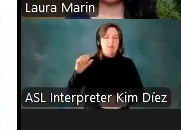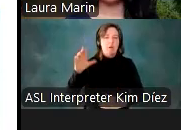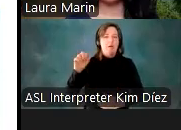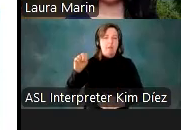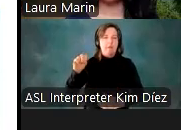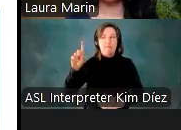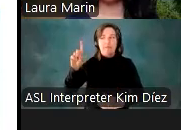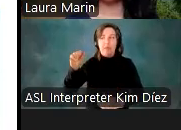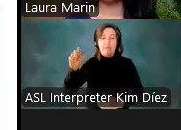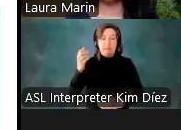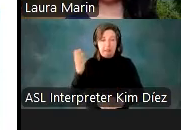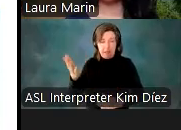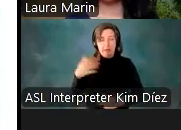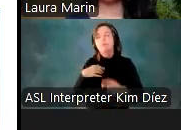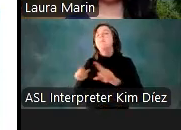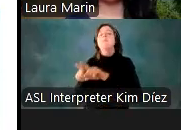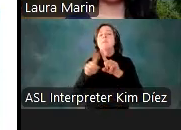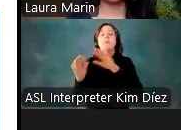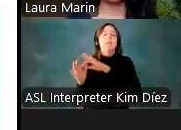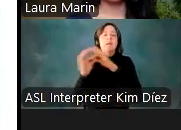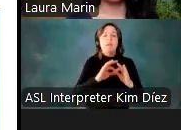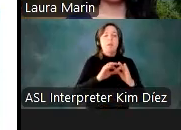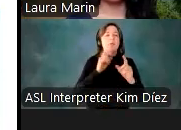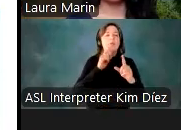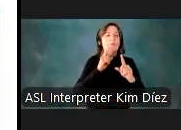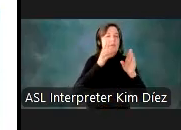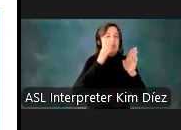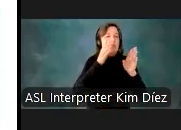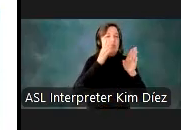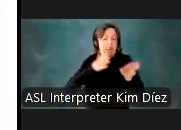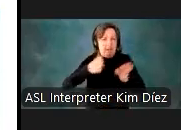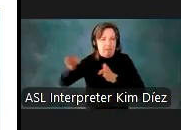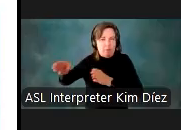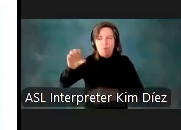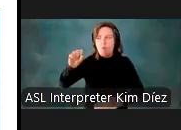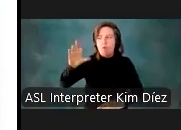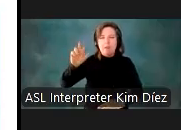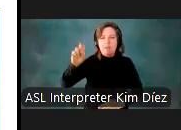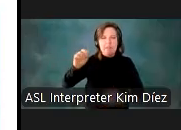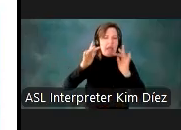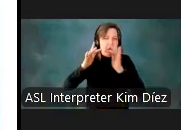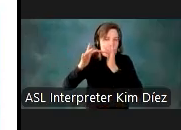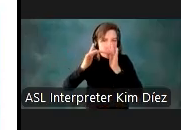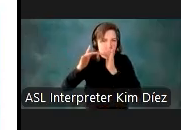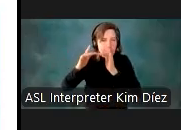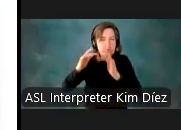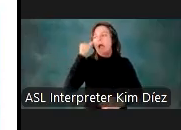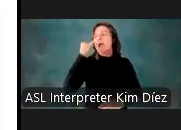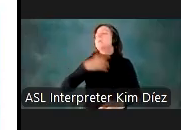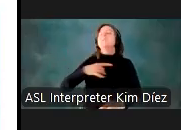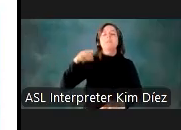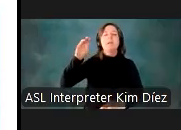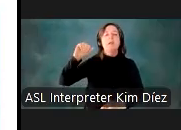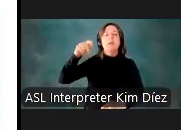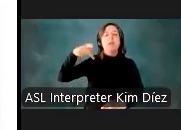to linking back to the individual SCAN websites. So if you like map-based navigation, this